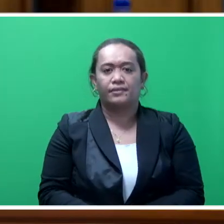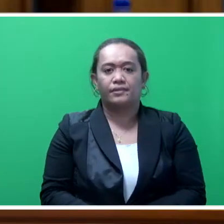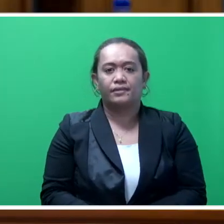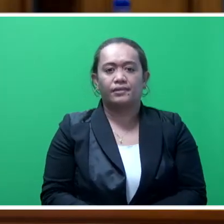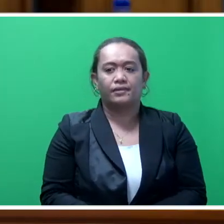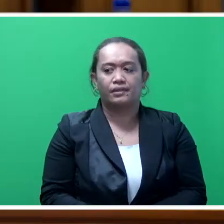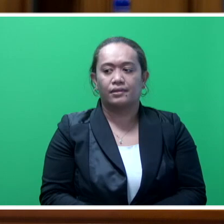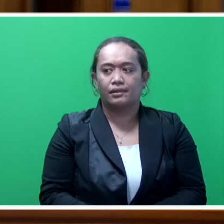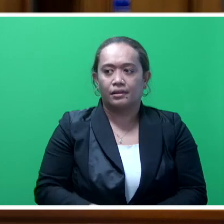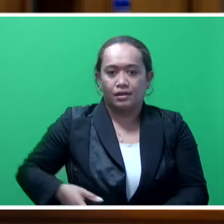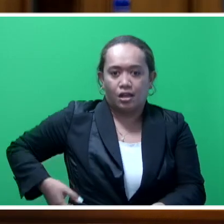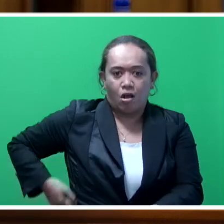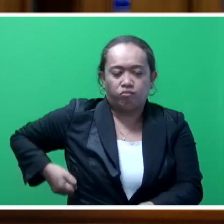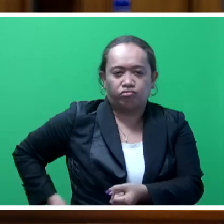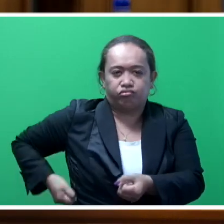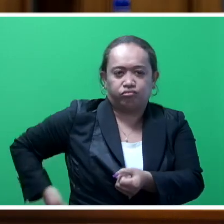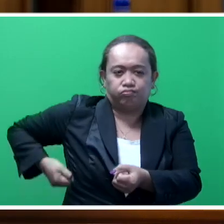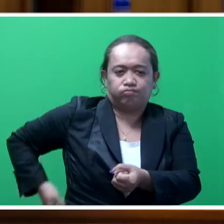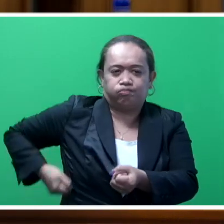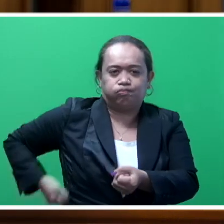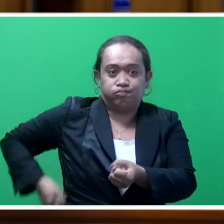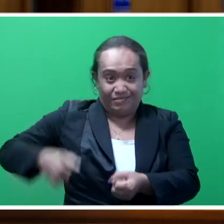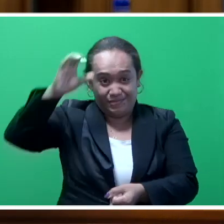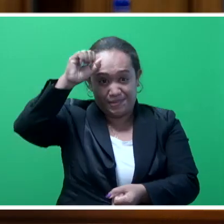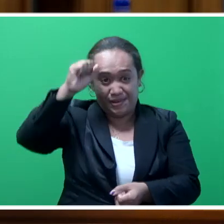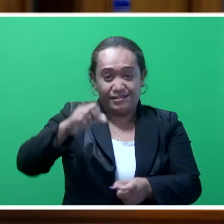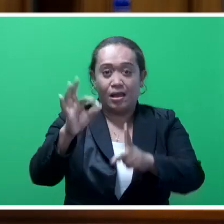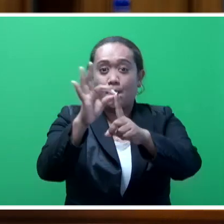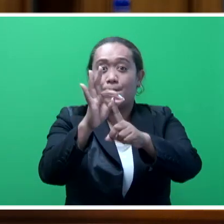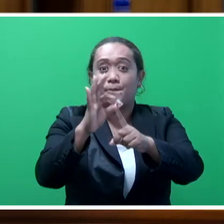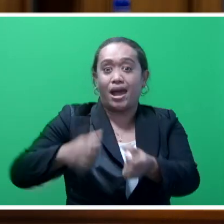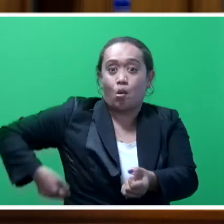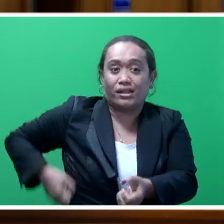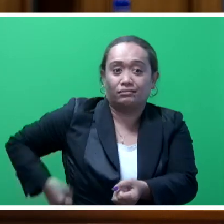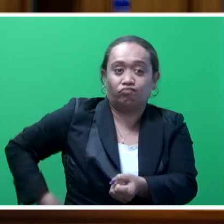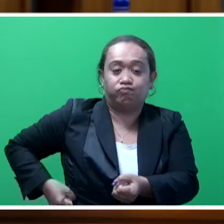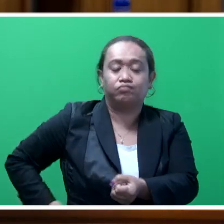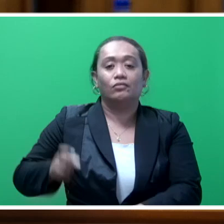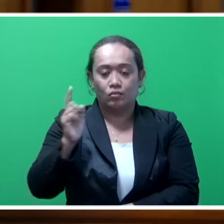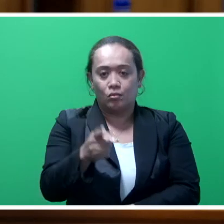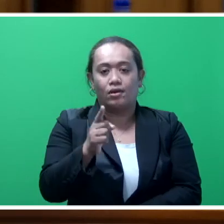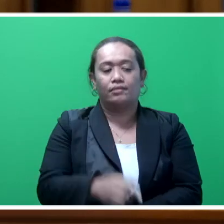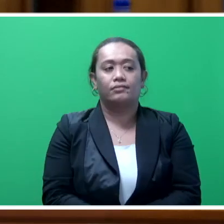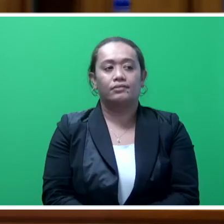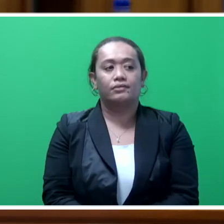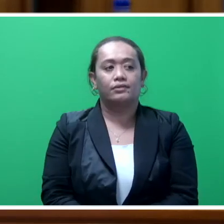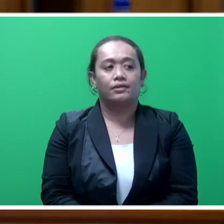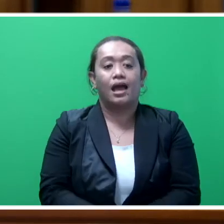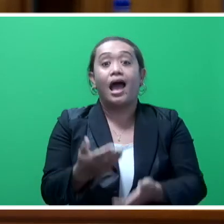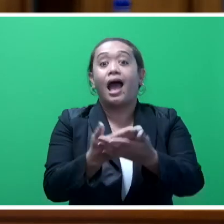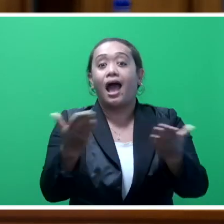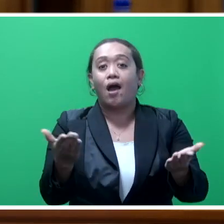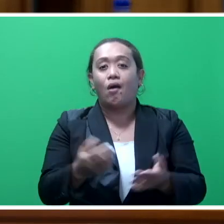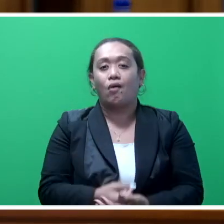to grow into talking about manures. So can the Minister advise whether he will be able to